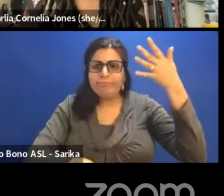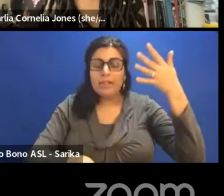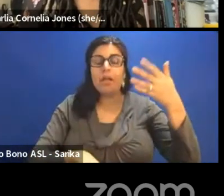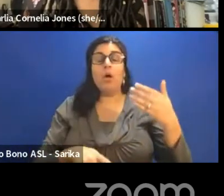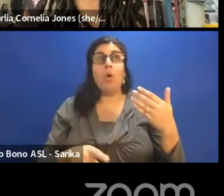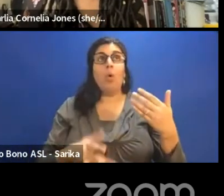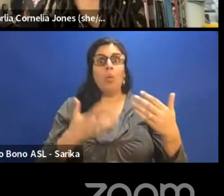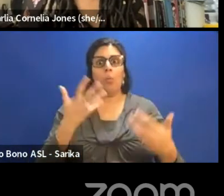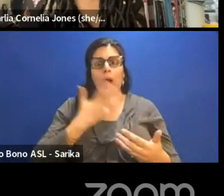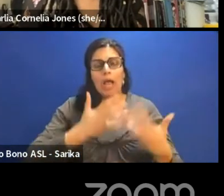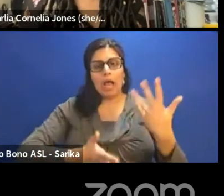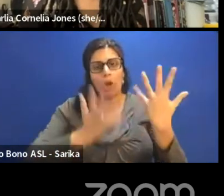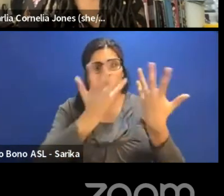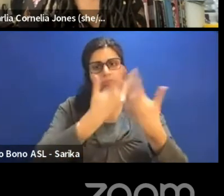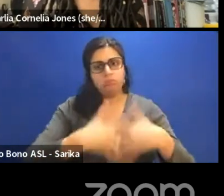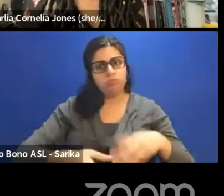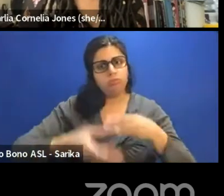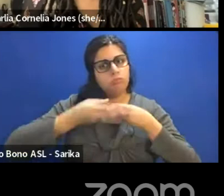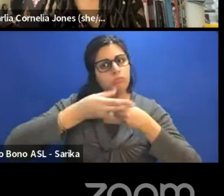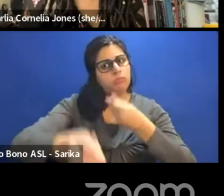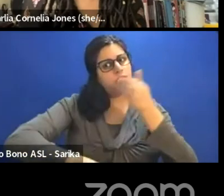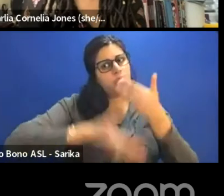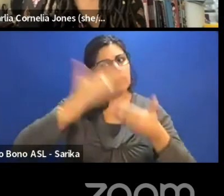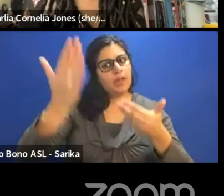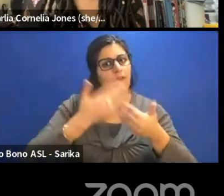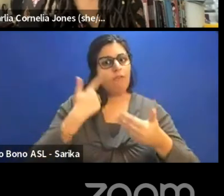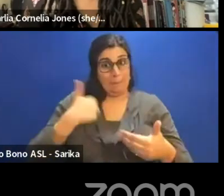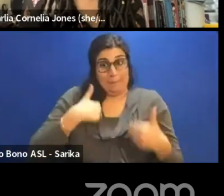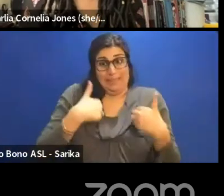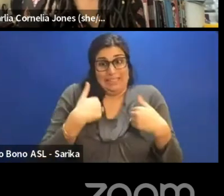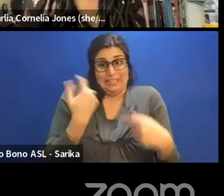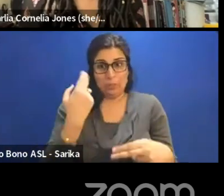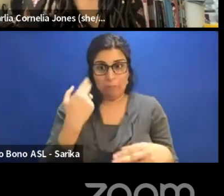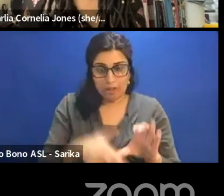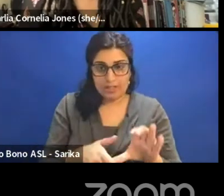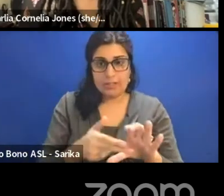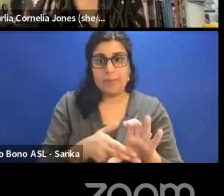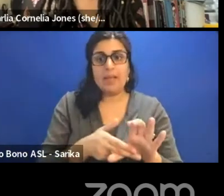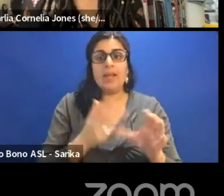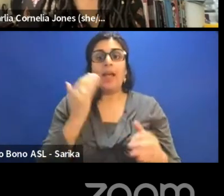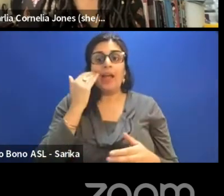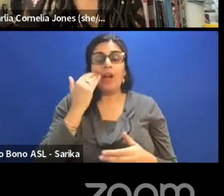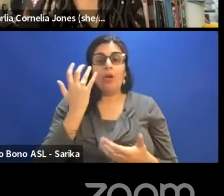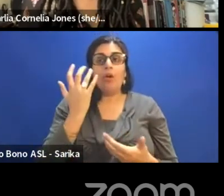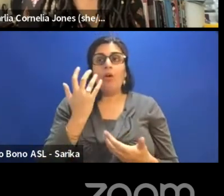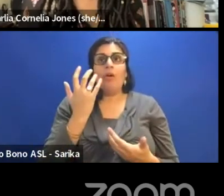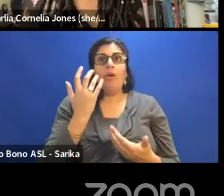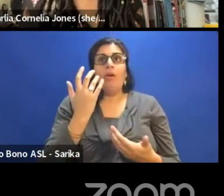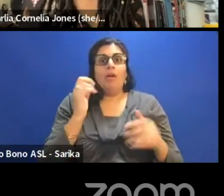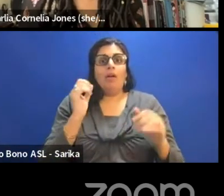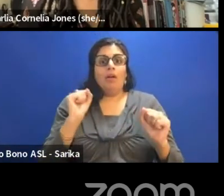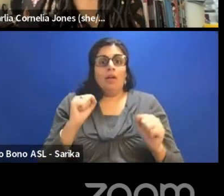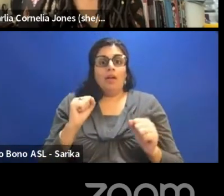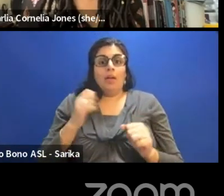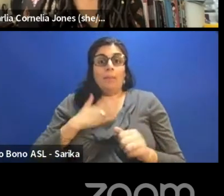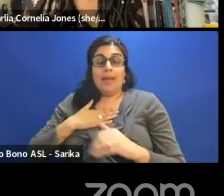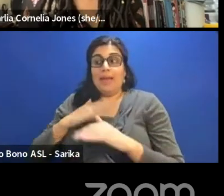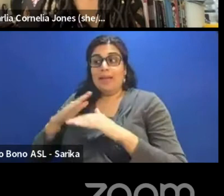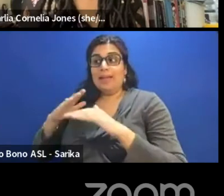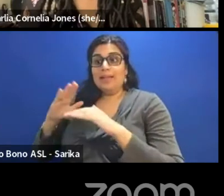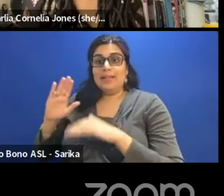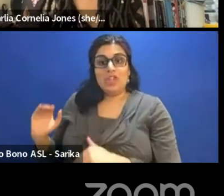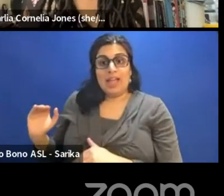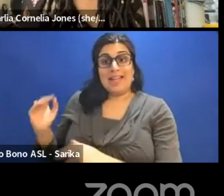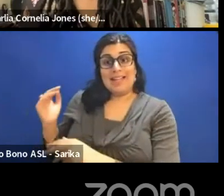able to participate. Because then I know that I will have her taken care of, or